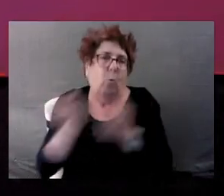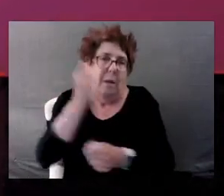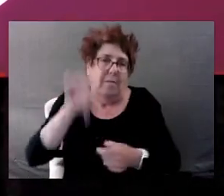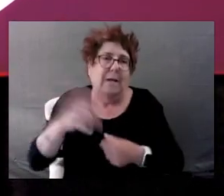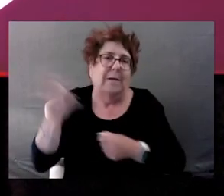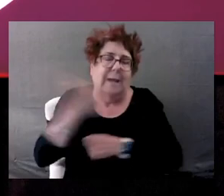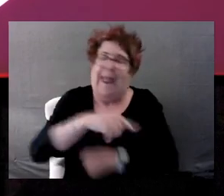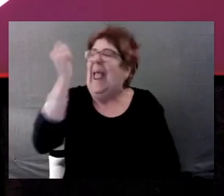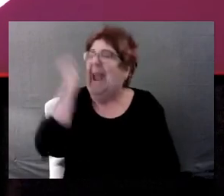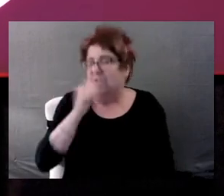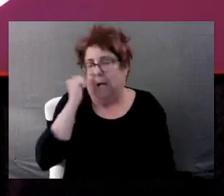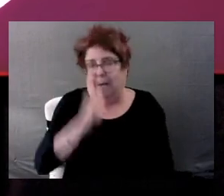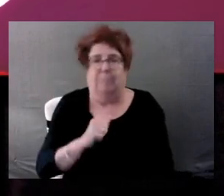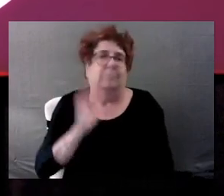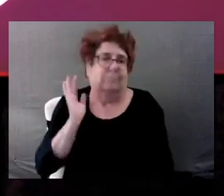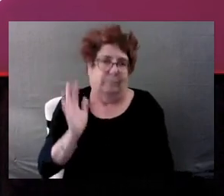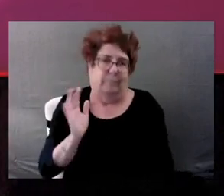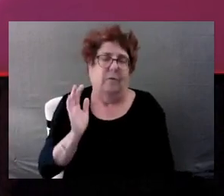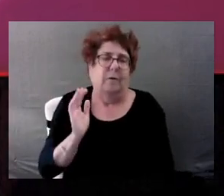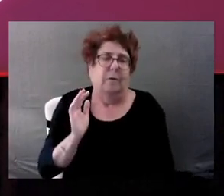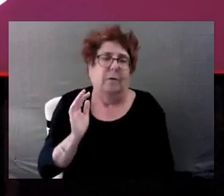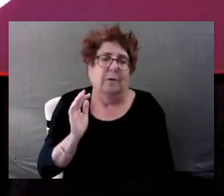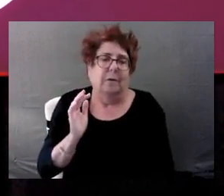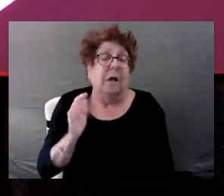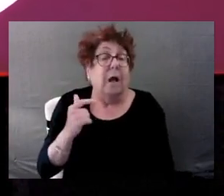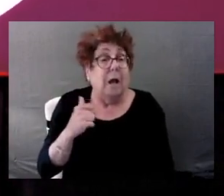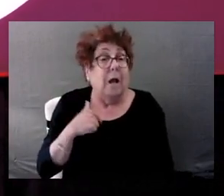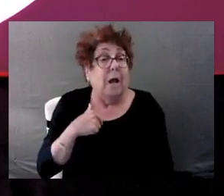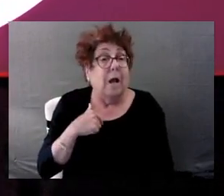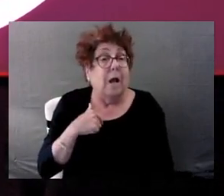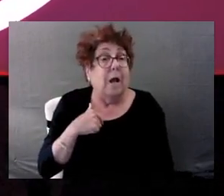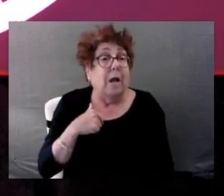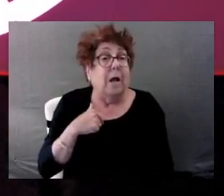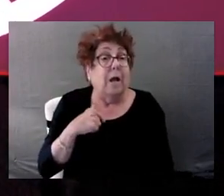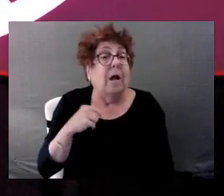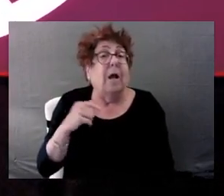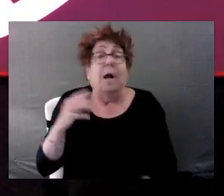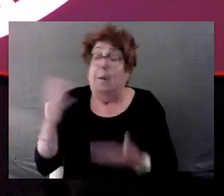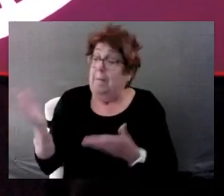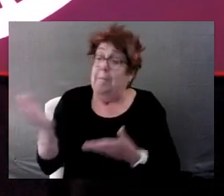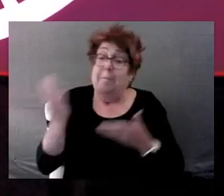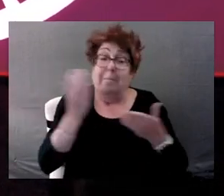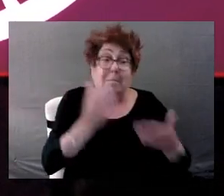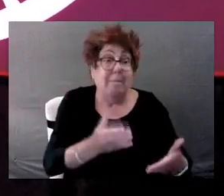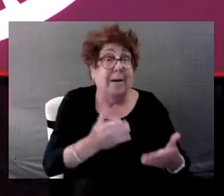I walk in rooms with funders, bringing them an opportunity to fund me.